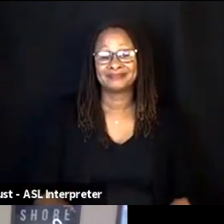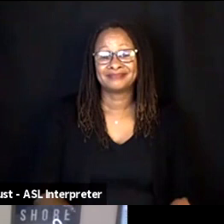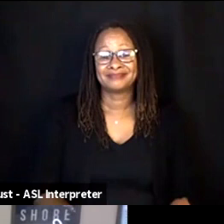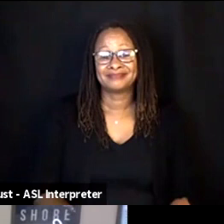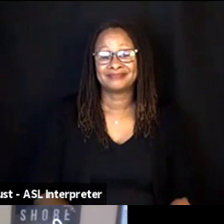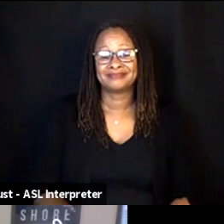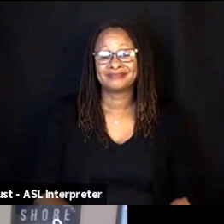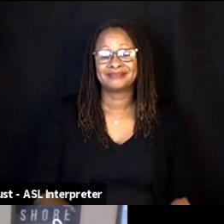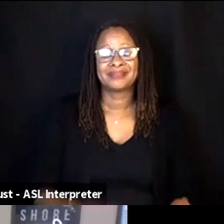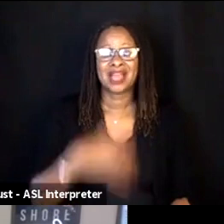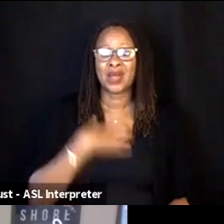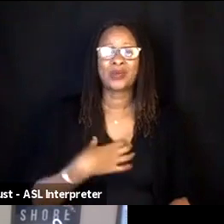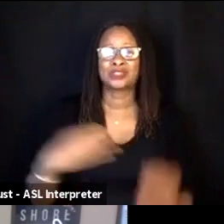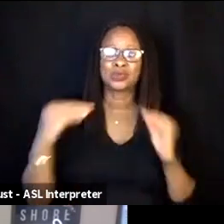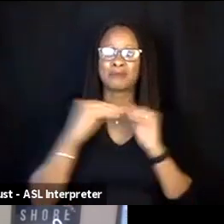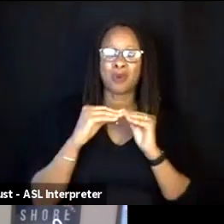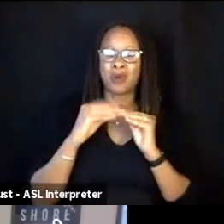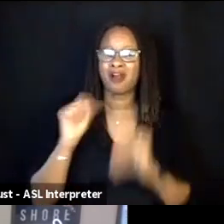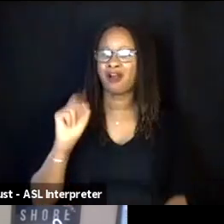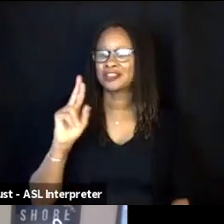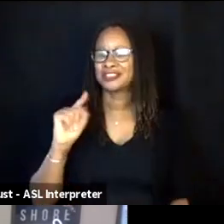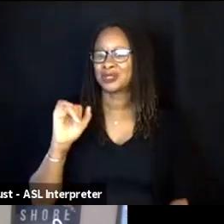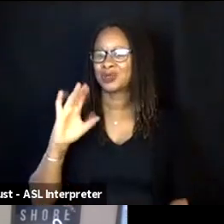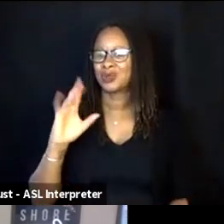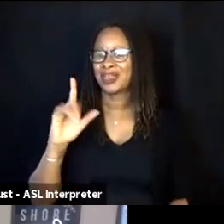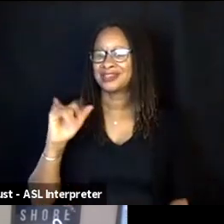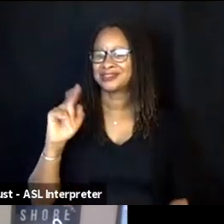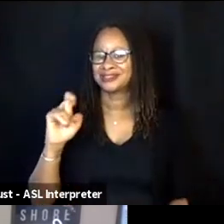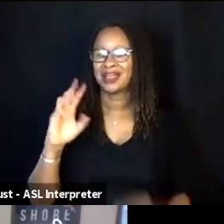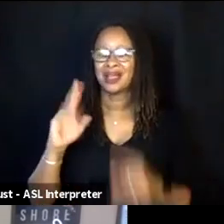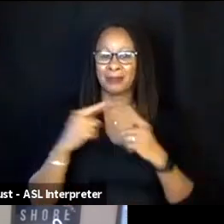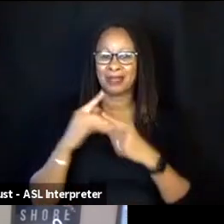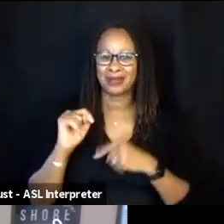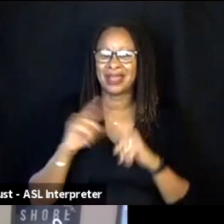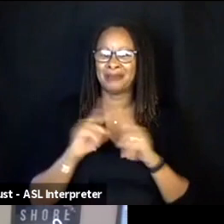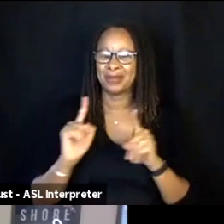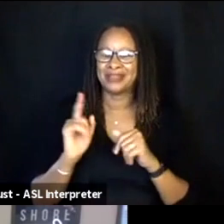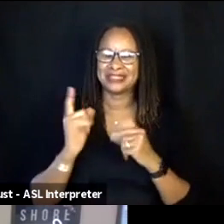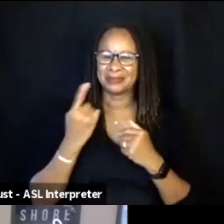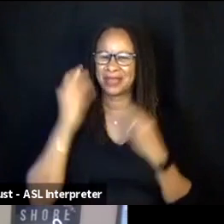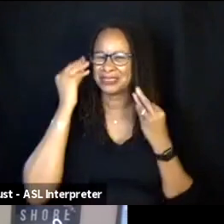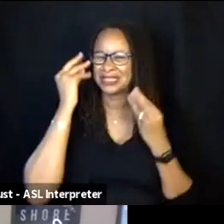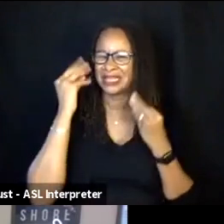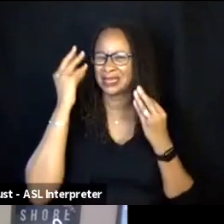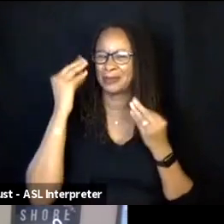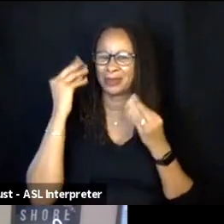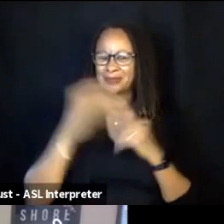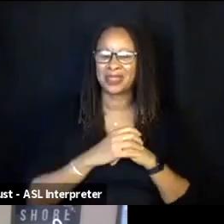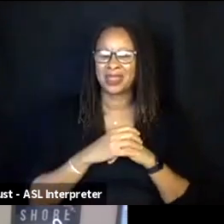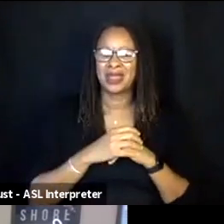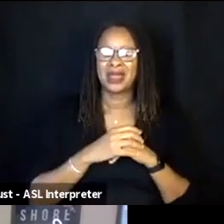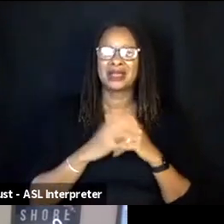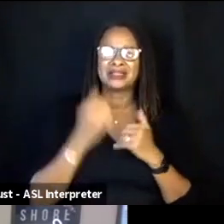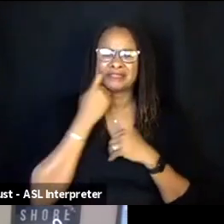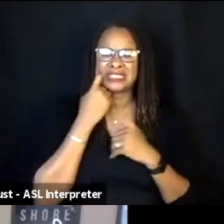I wish I were more articulate about this, but it's something that I've been thinking about quite a bit